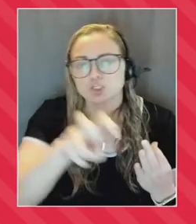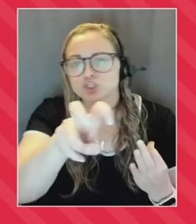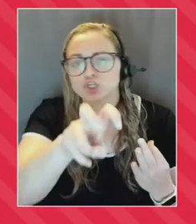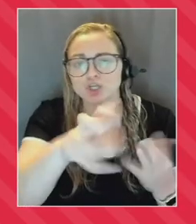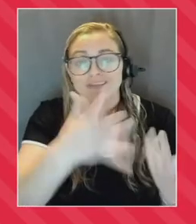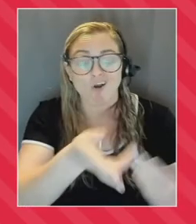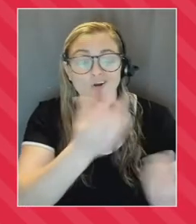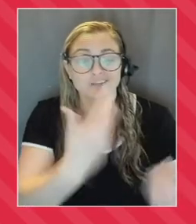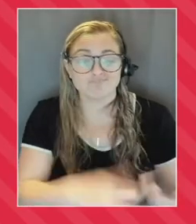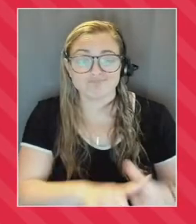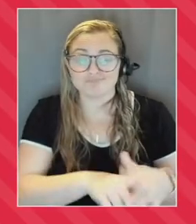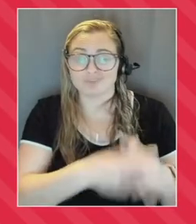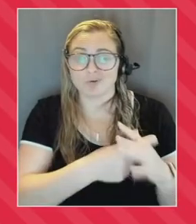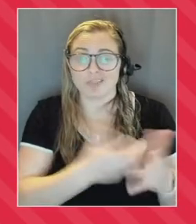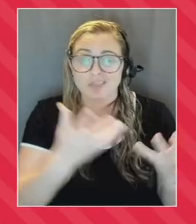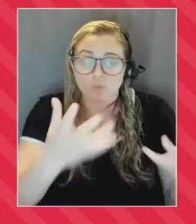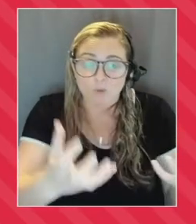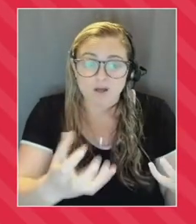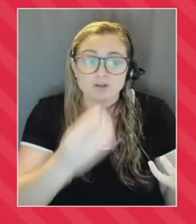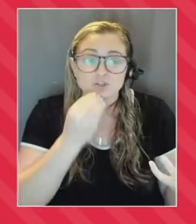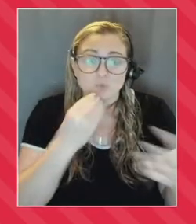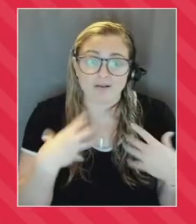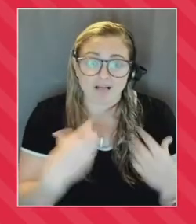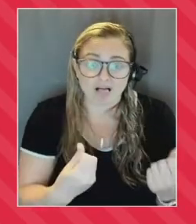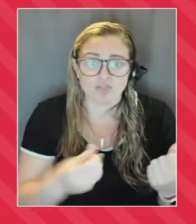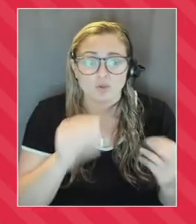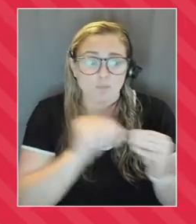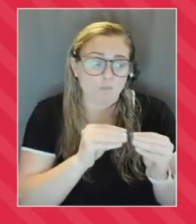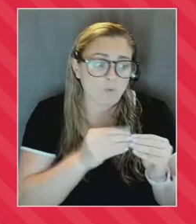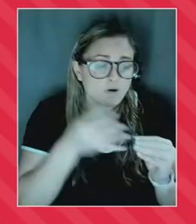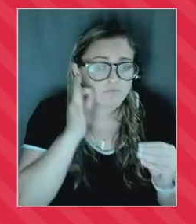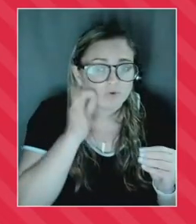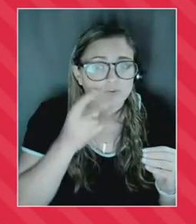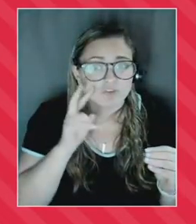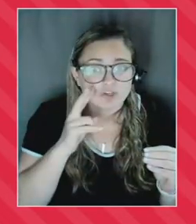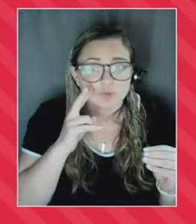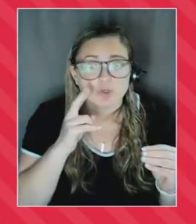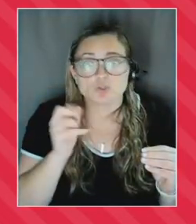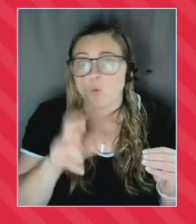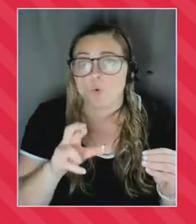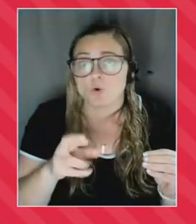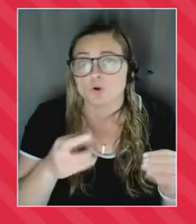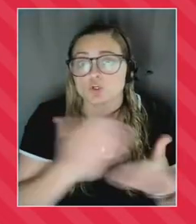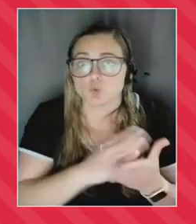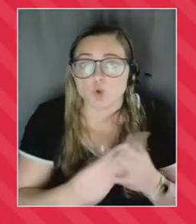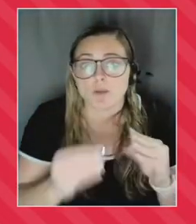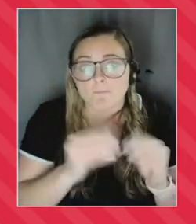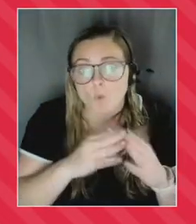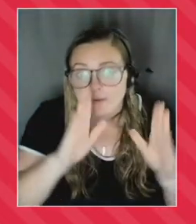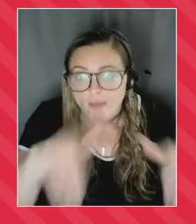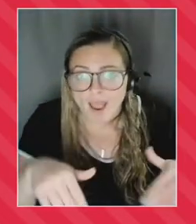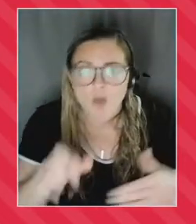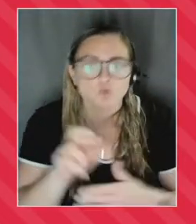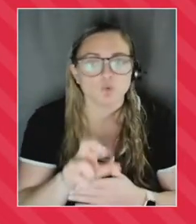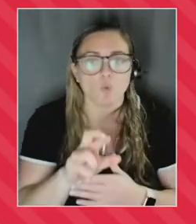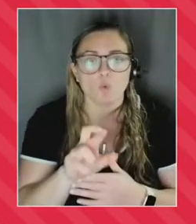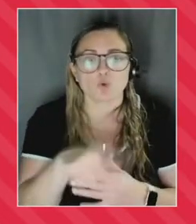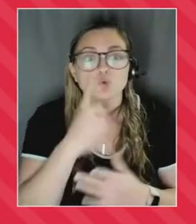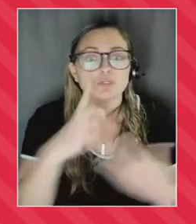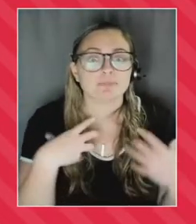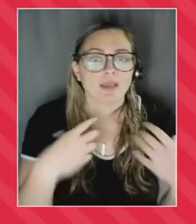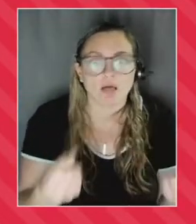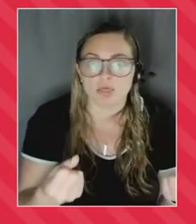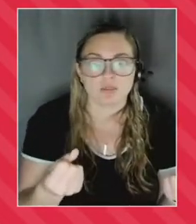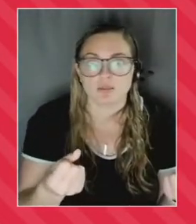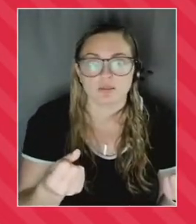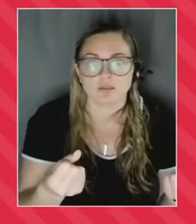on, that something they wanted to do was to eat more produce, or to cook more in their home, or to just be healthier.